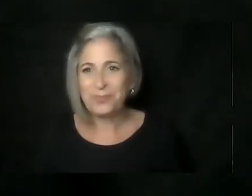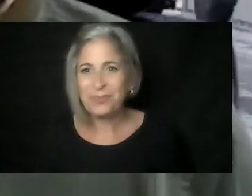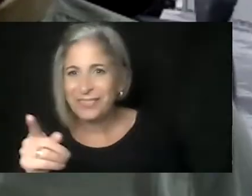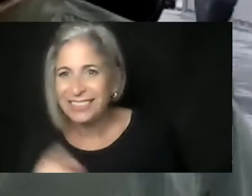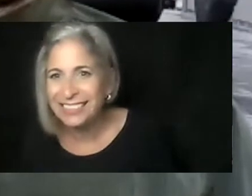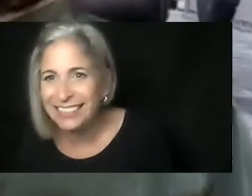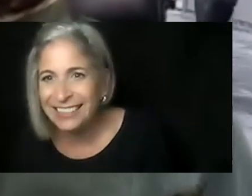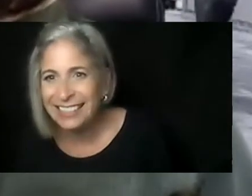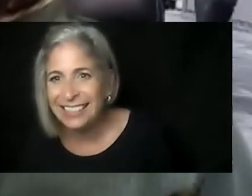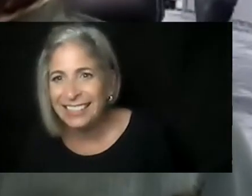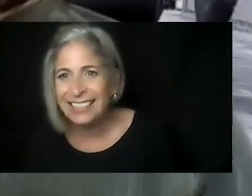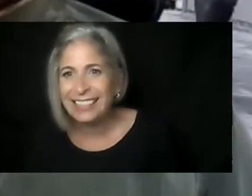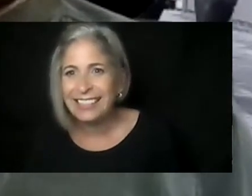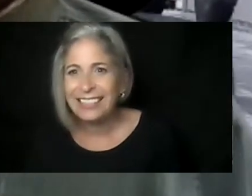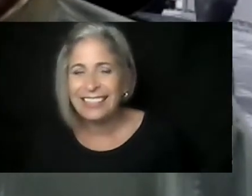Absolutely.